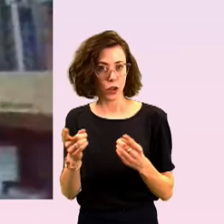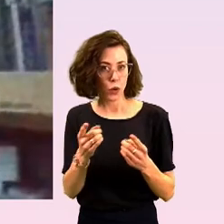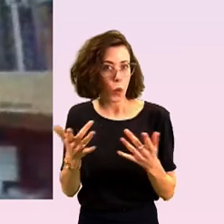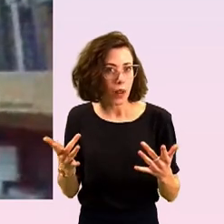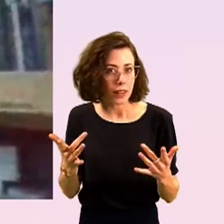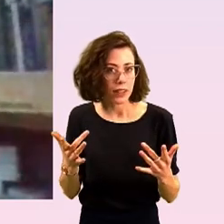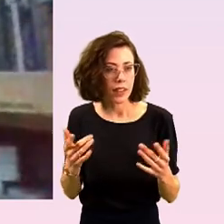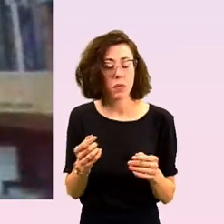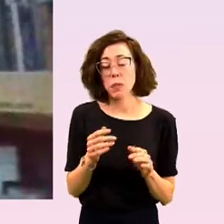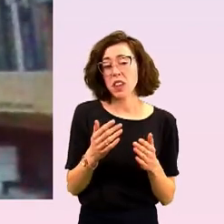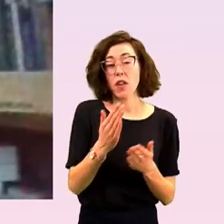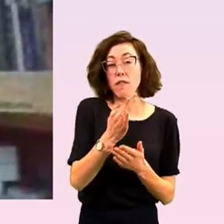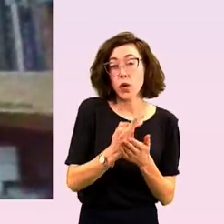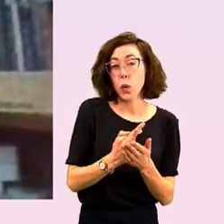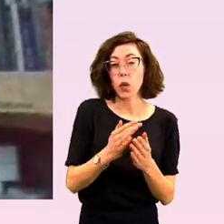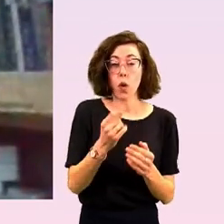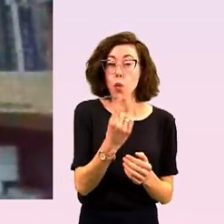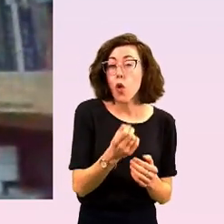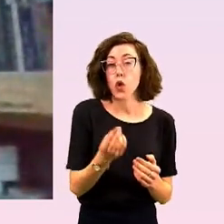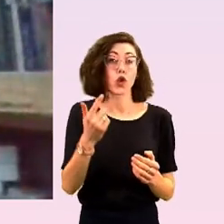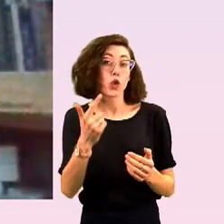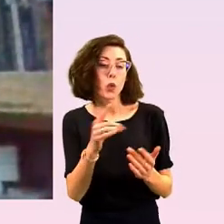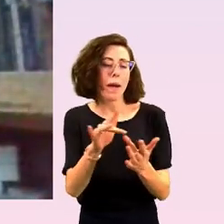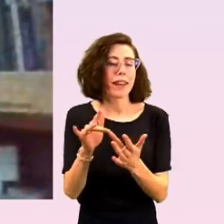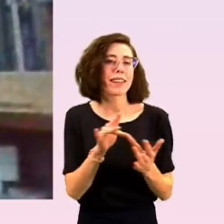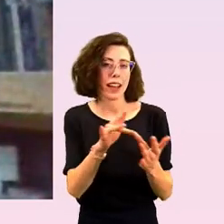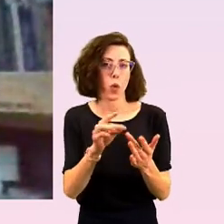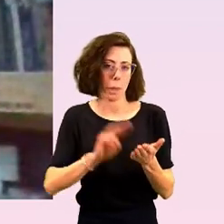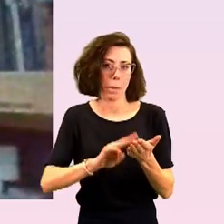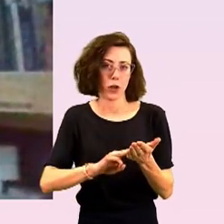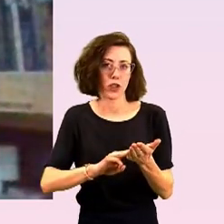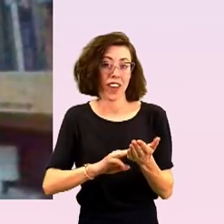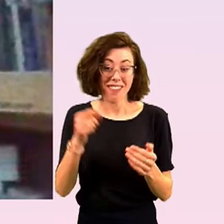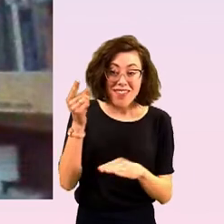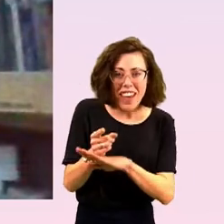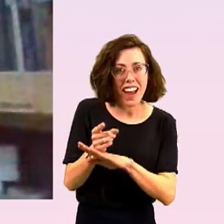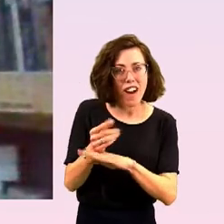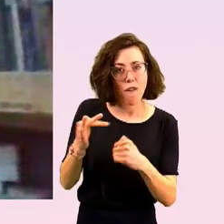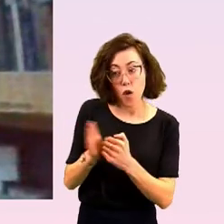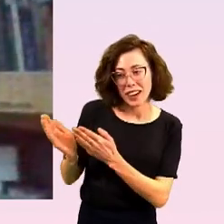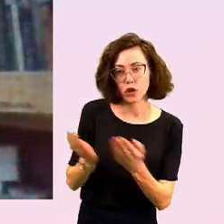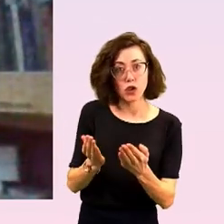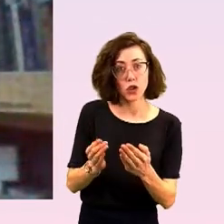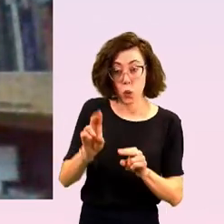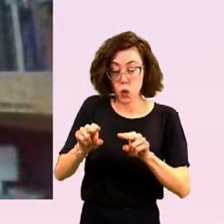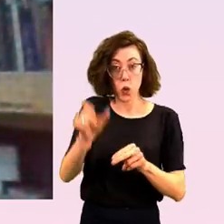or two of our network members has a presence at induction, which we had pushed for